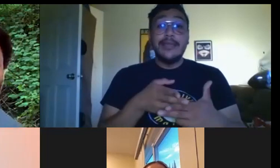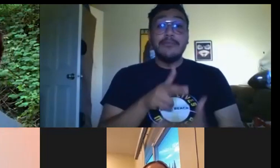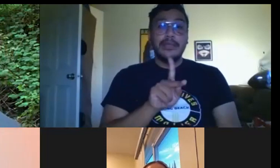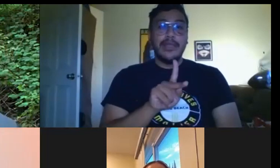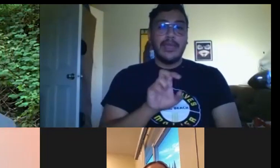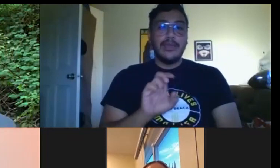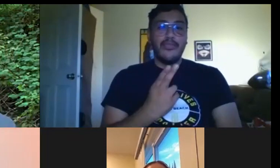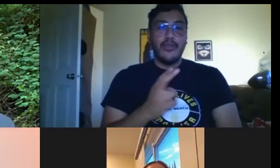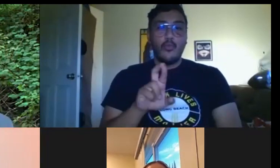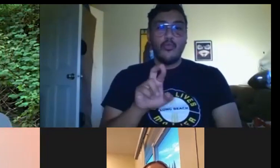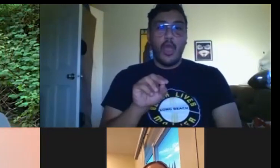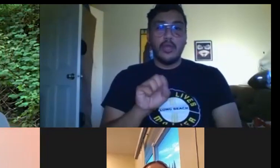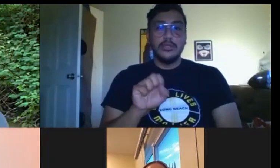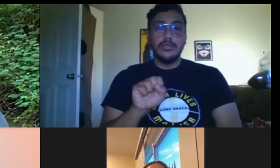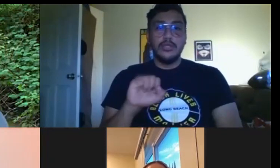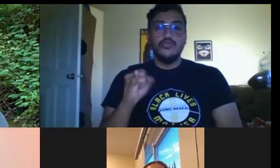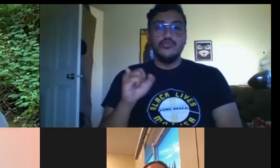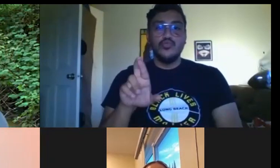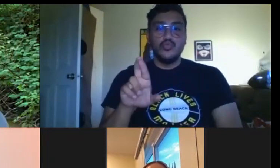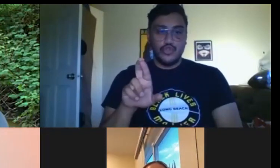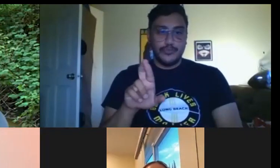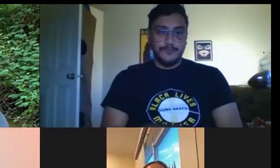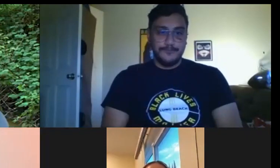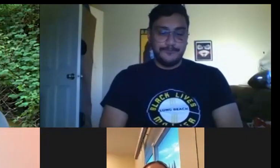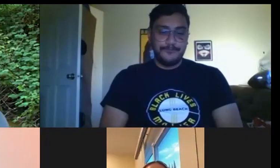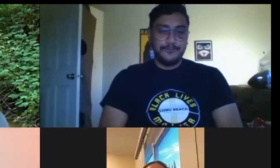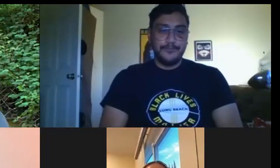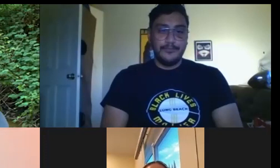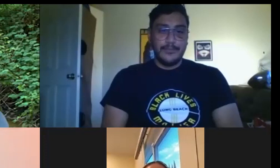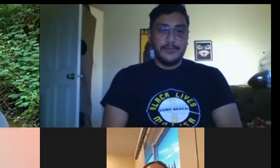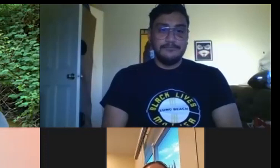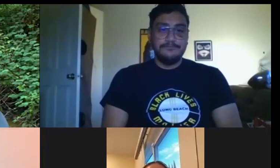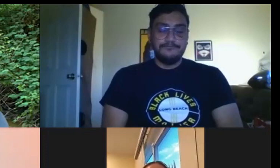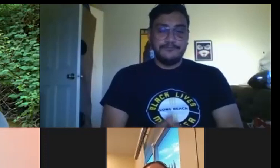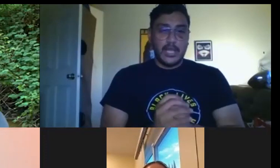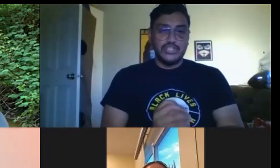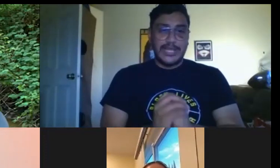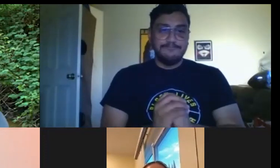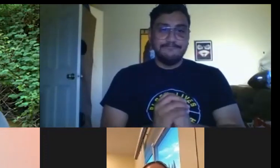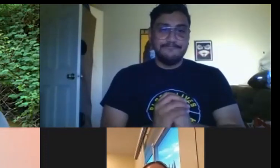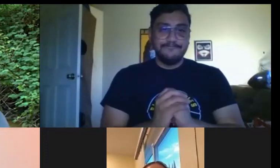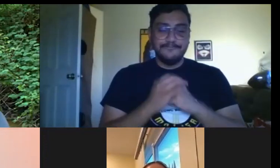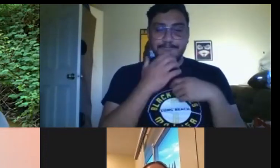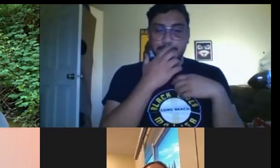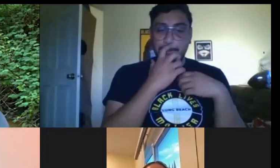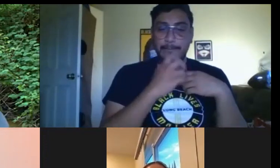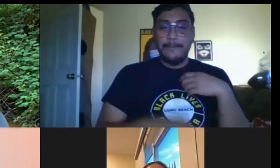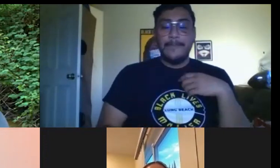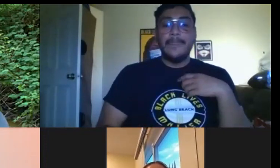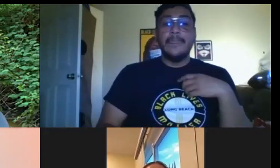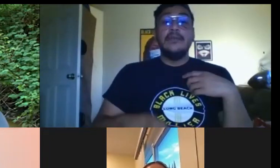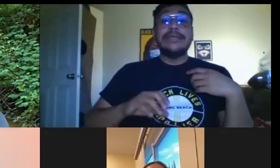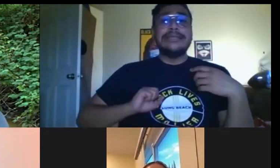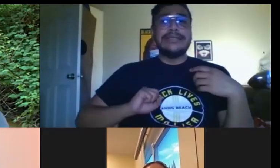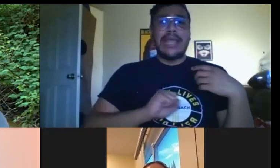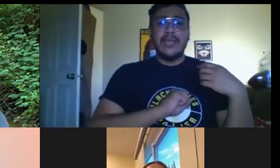Kenneth Ross Jr. Senator Bradford, I'd